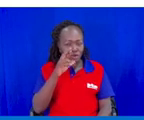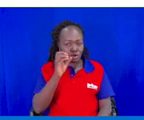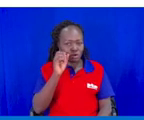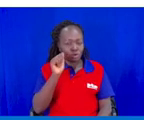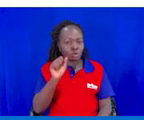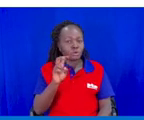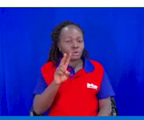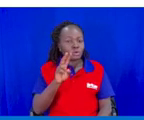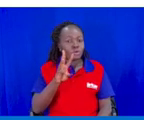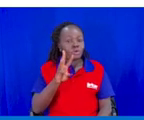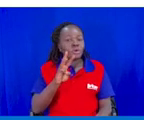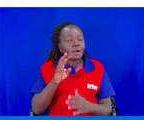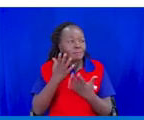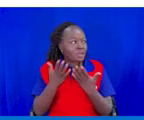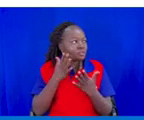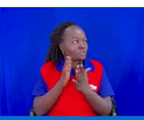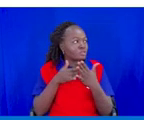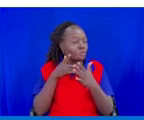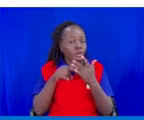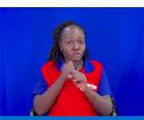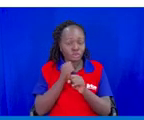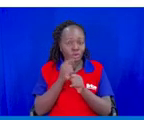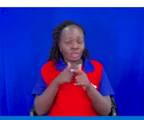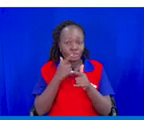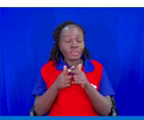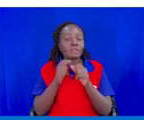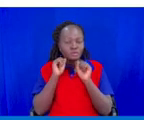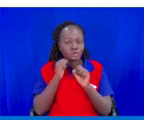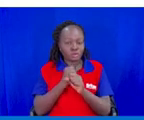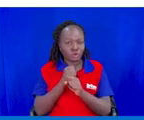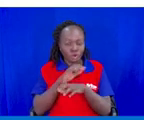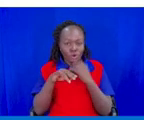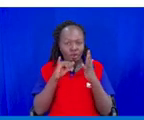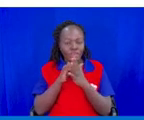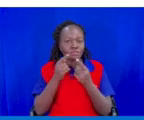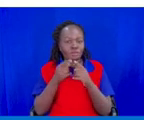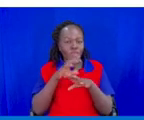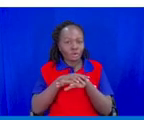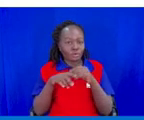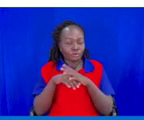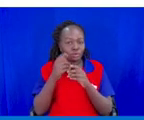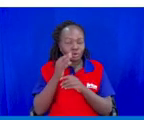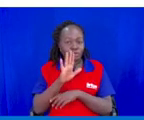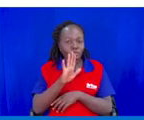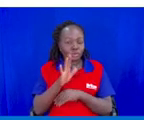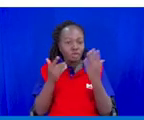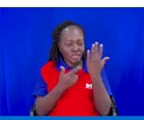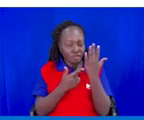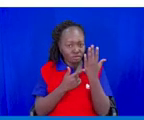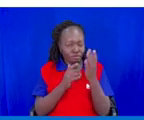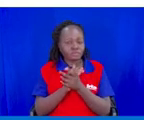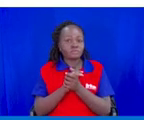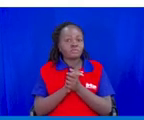us in our branches. You can be able to do all of that from the comfort of your device. This is a